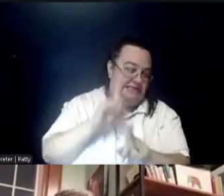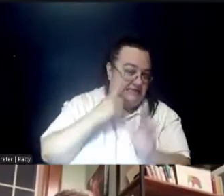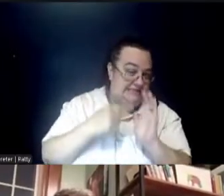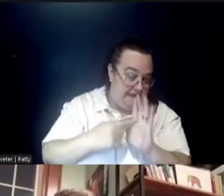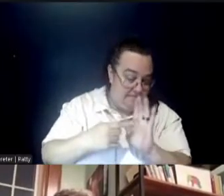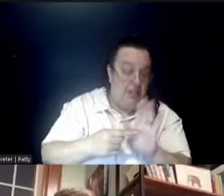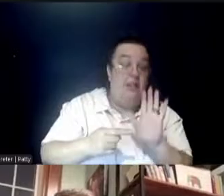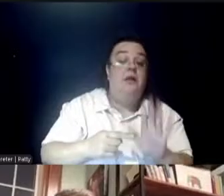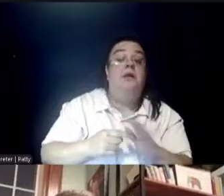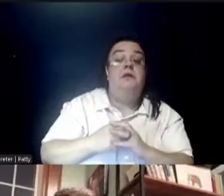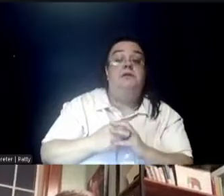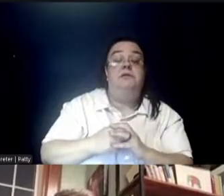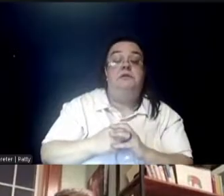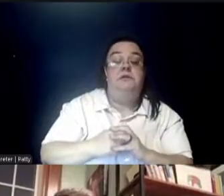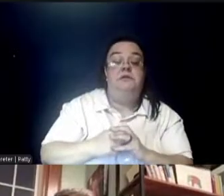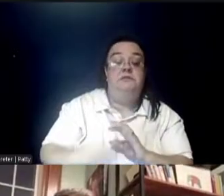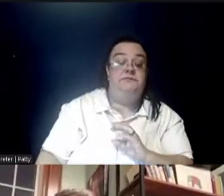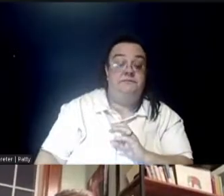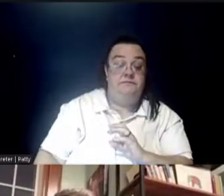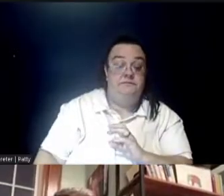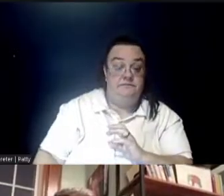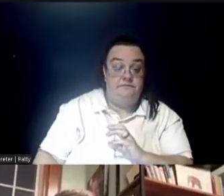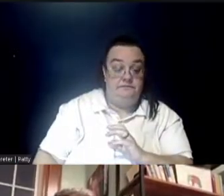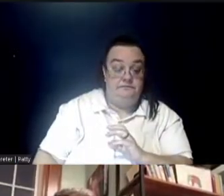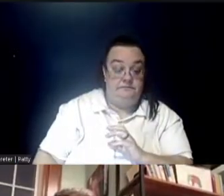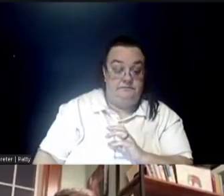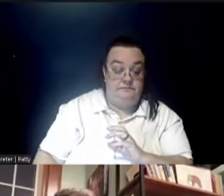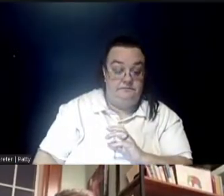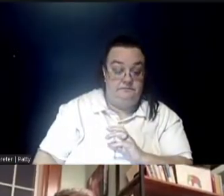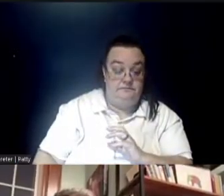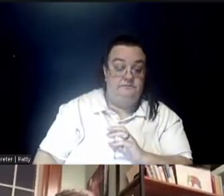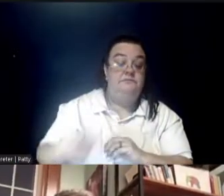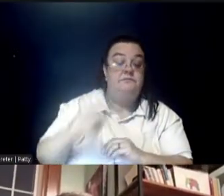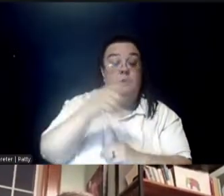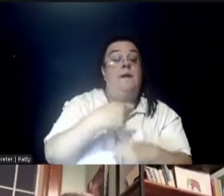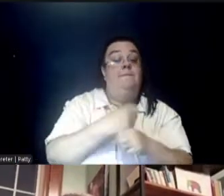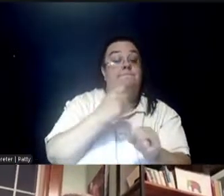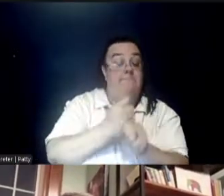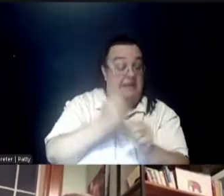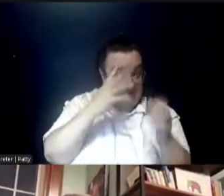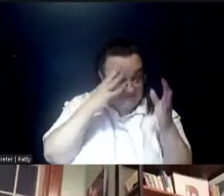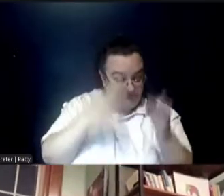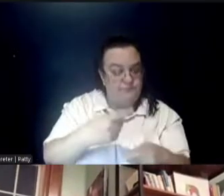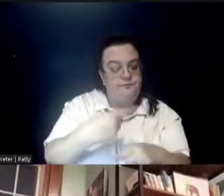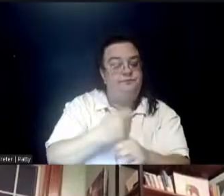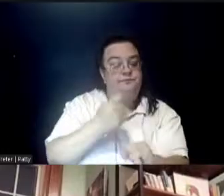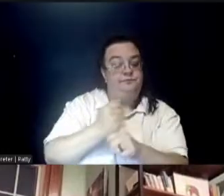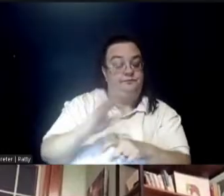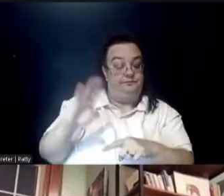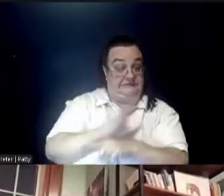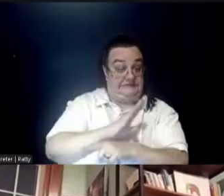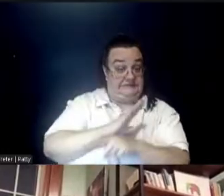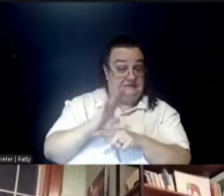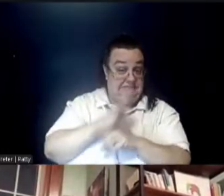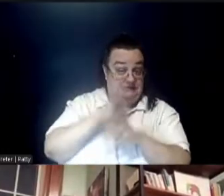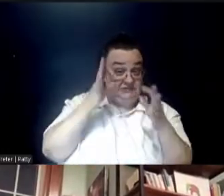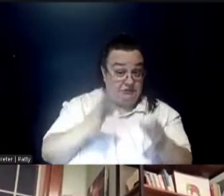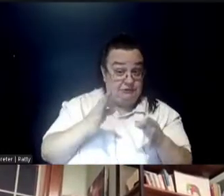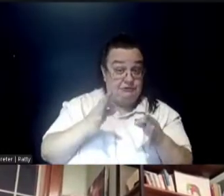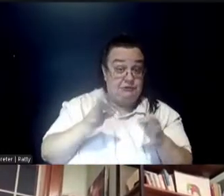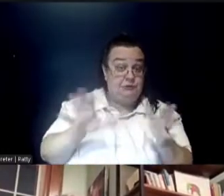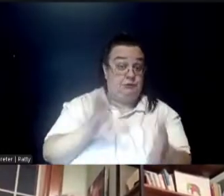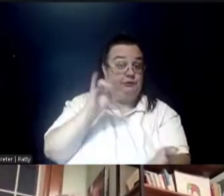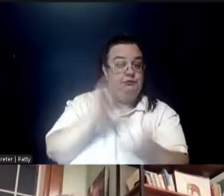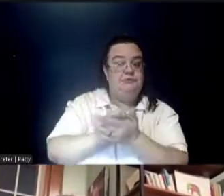Okay, and you have made a decision, you have made a business decision to do this, but as you